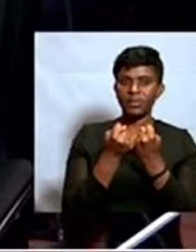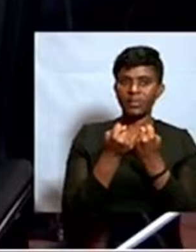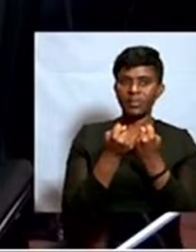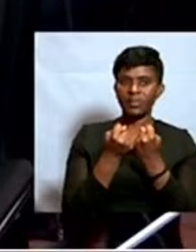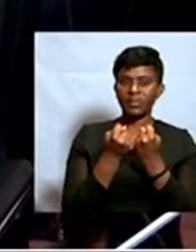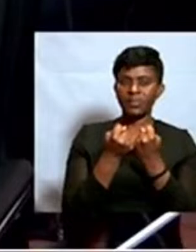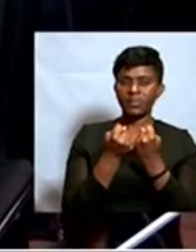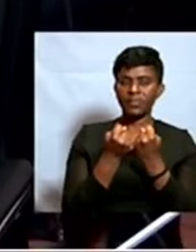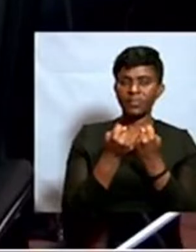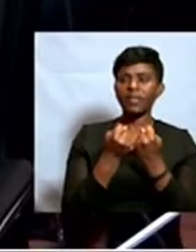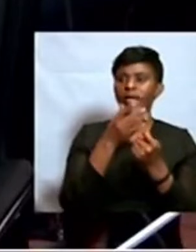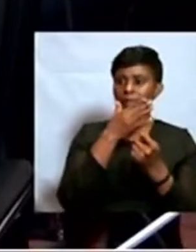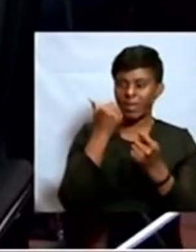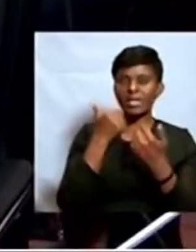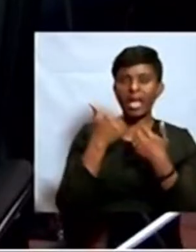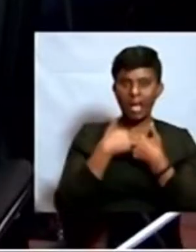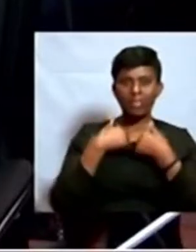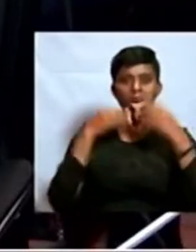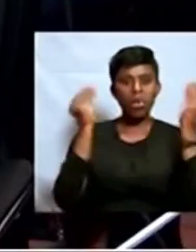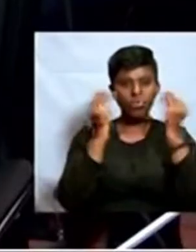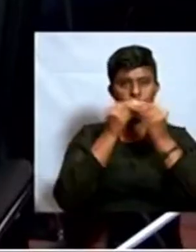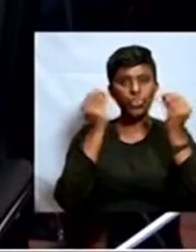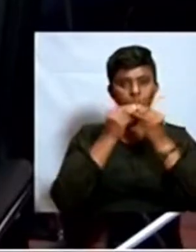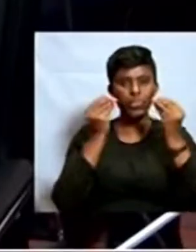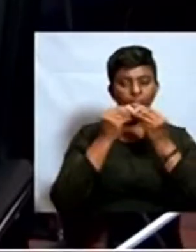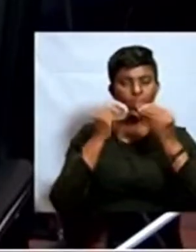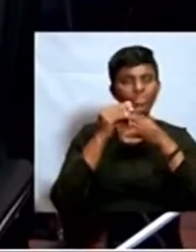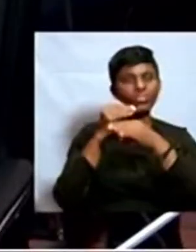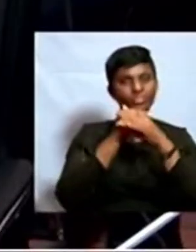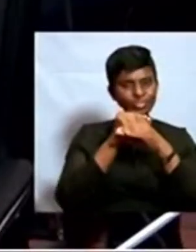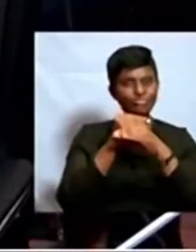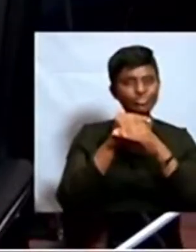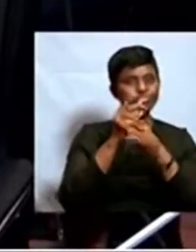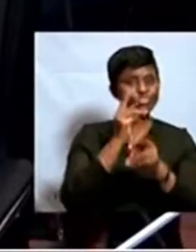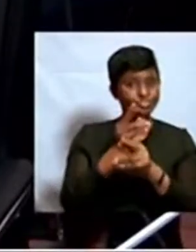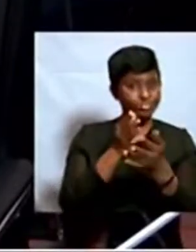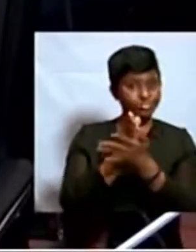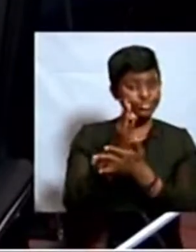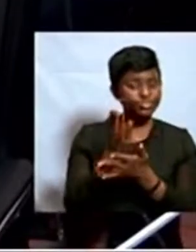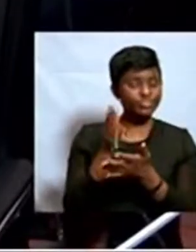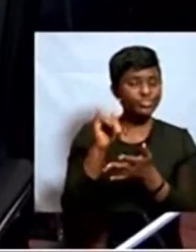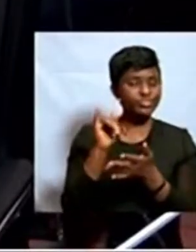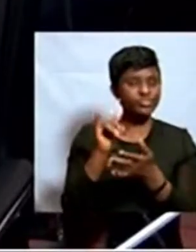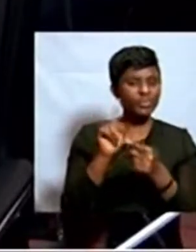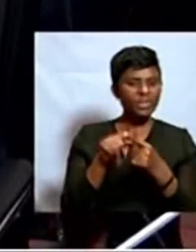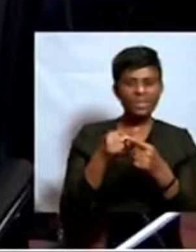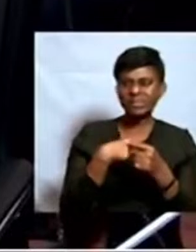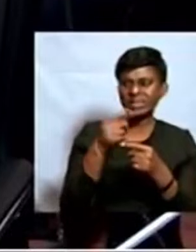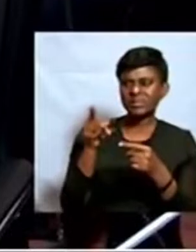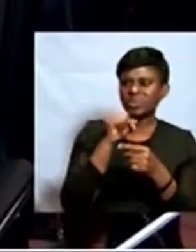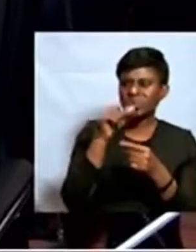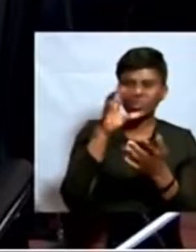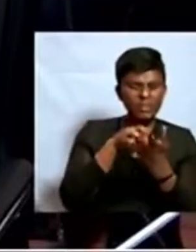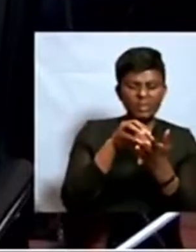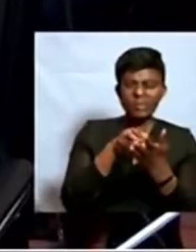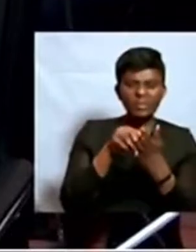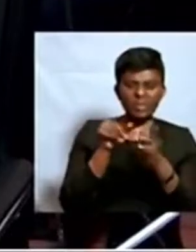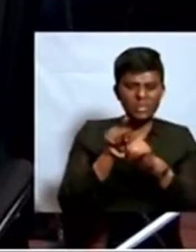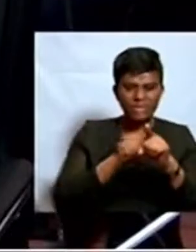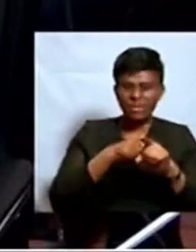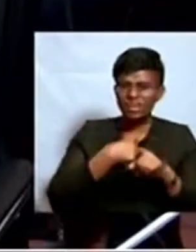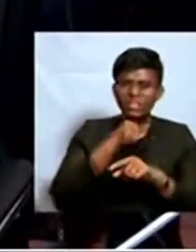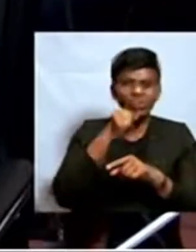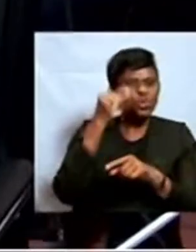certain attractive standard, right? Yeah, but it's not the case, and I don't